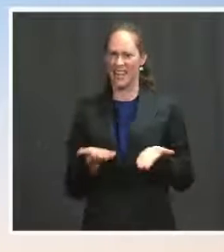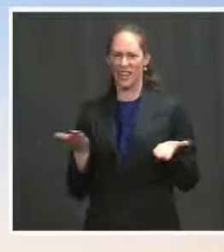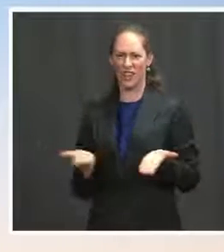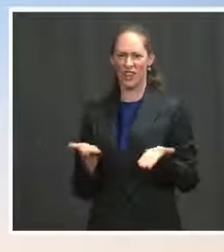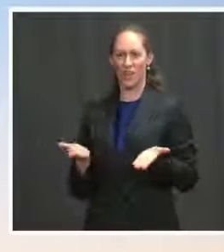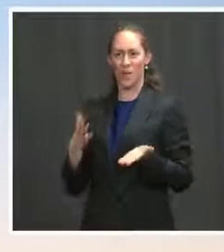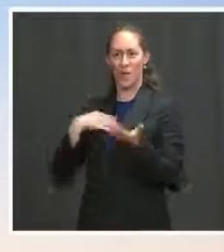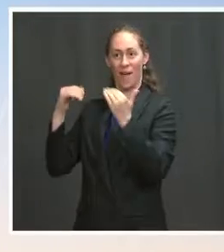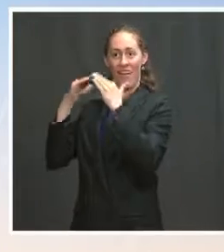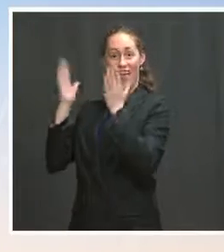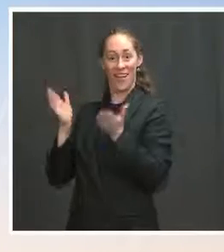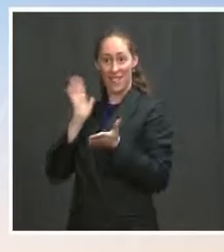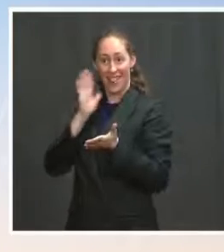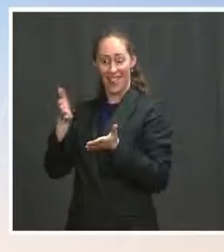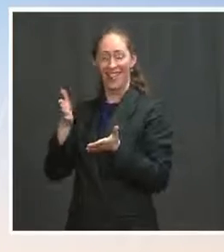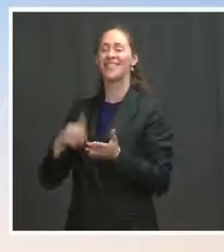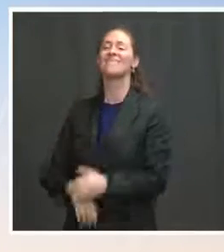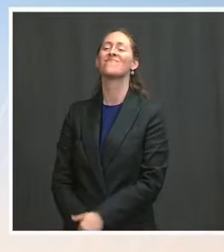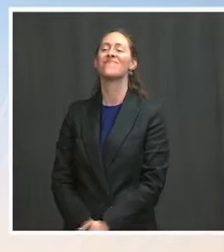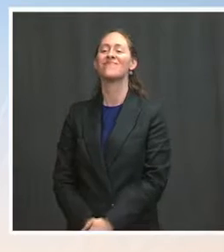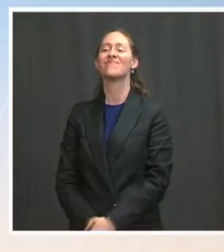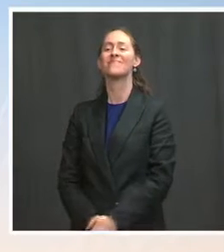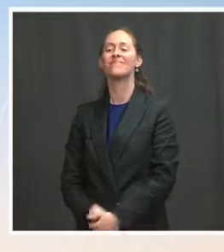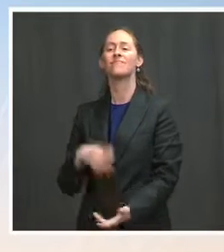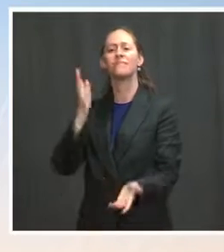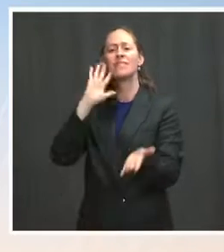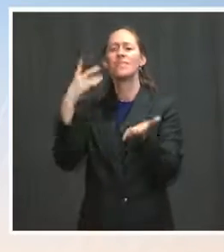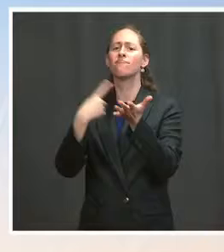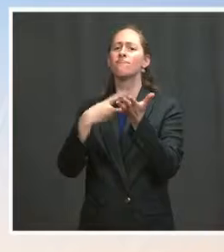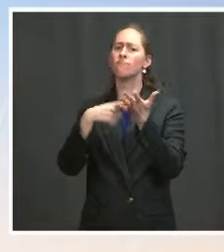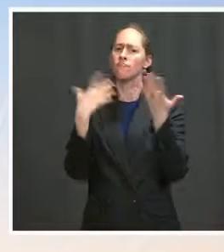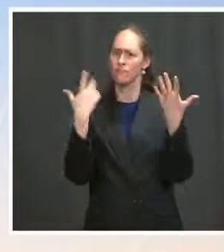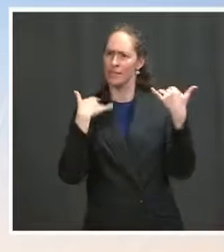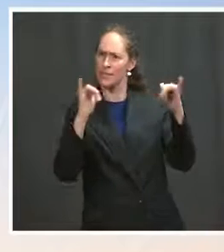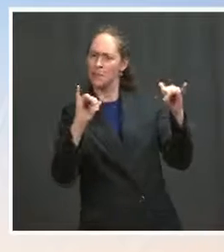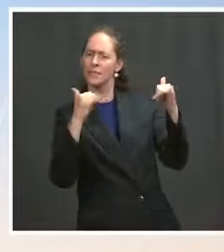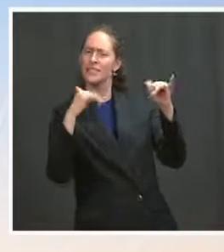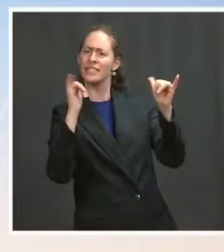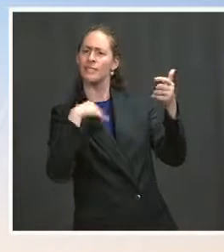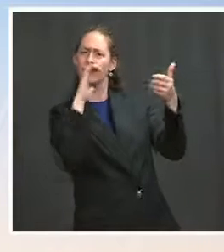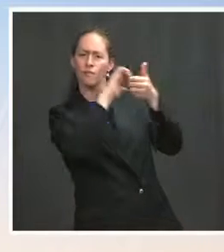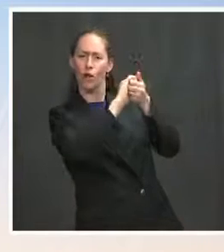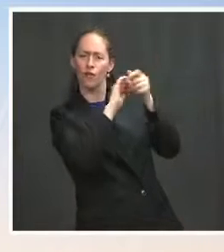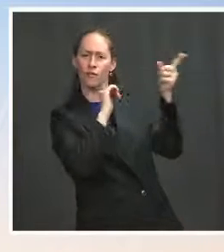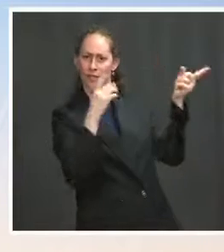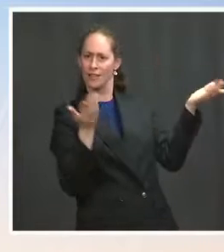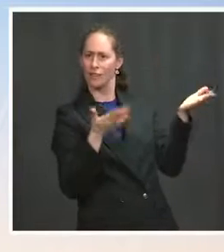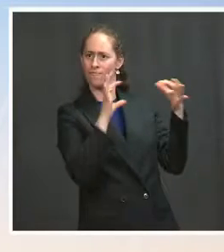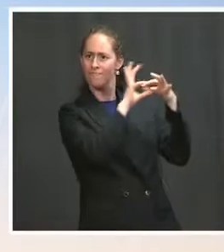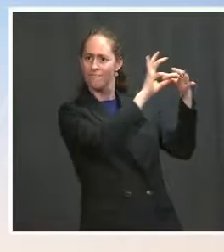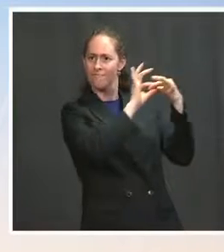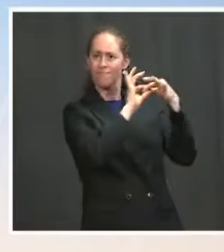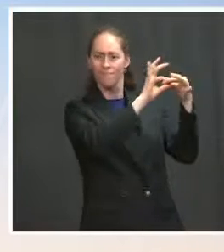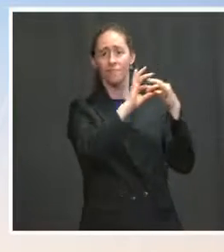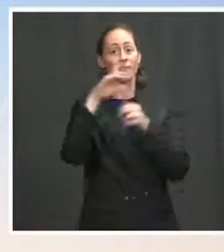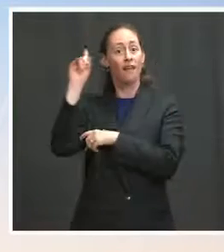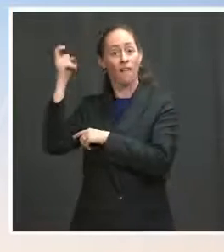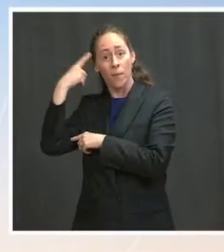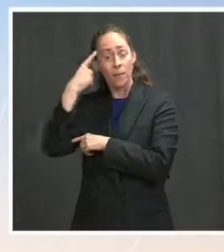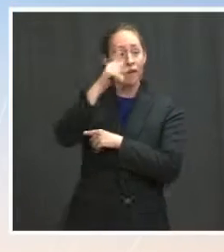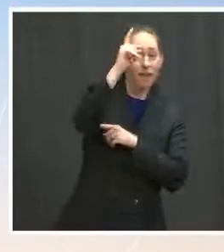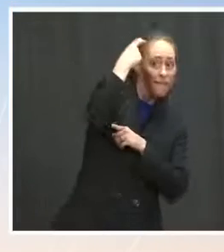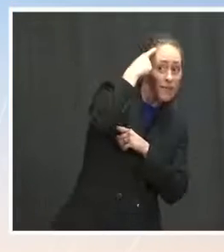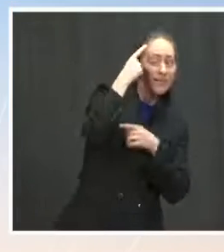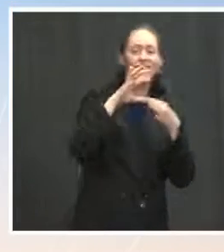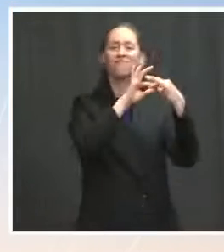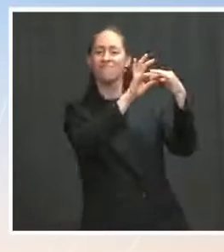will highlight the enduring partnership between the United States and Israel and the deep ties between our governments and our people. As President Rivlin